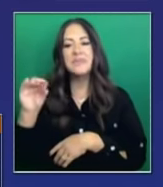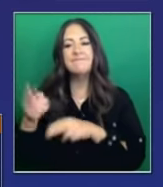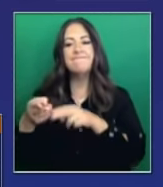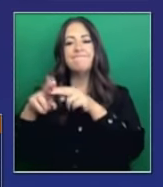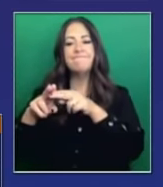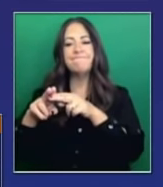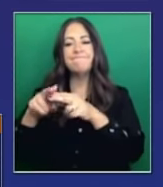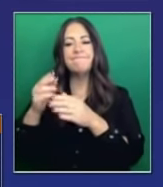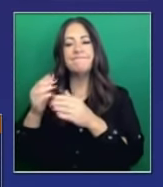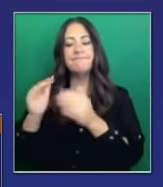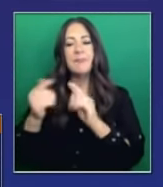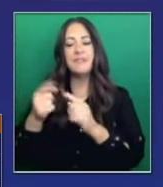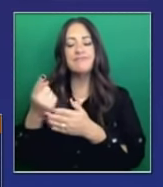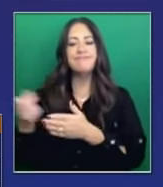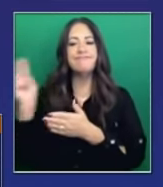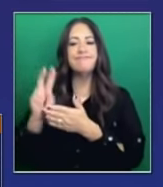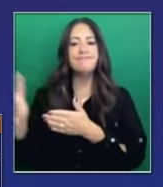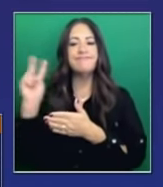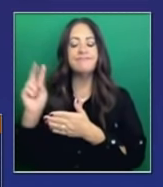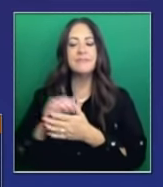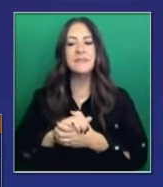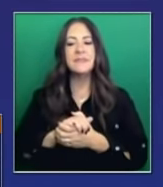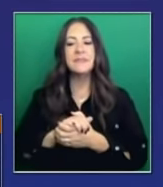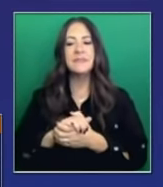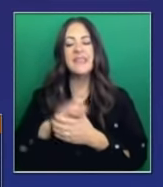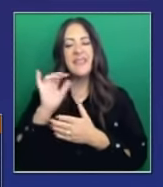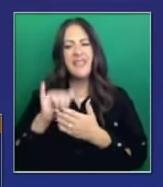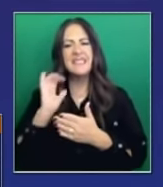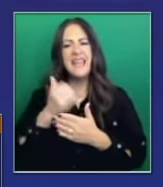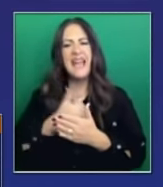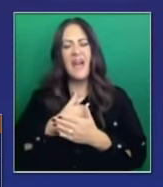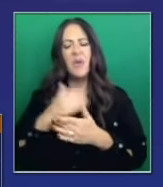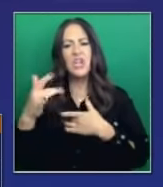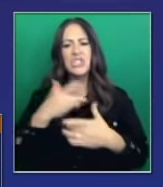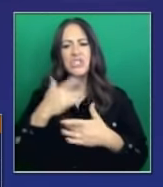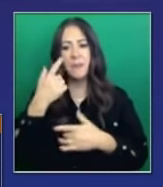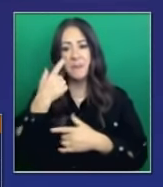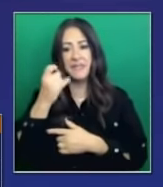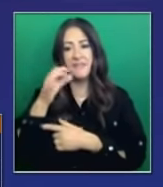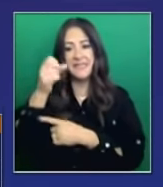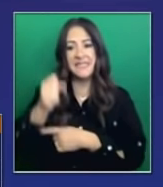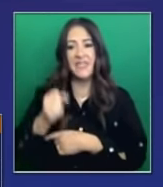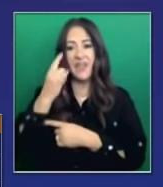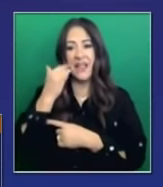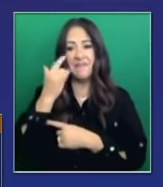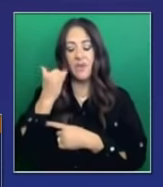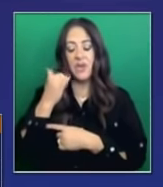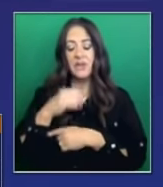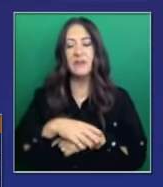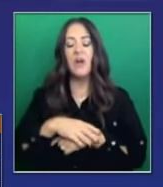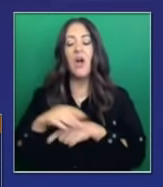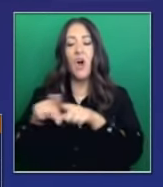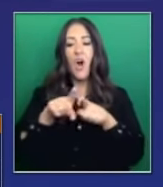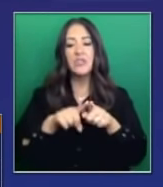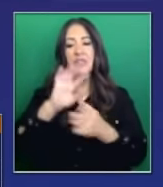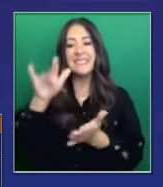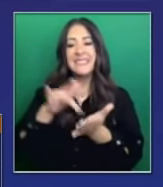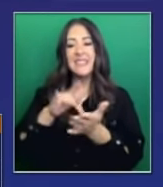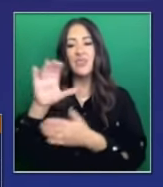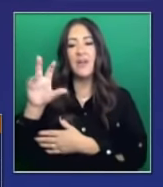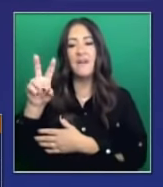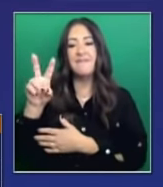remains our top issue, not just in Southern California, but also in the Central Valley. Central Valley and Southern California